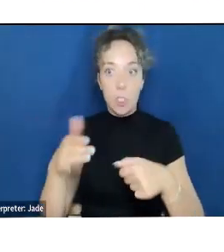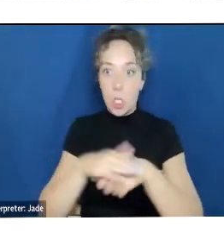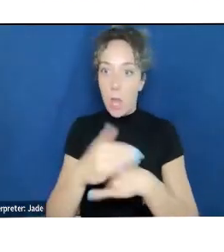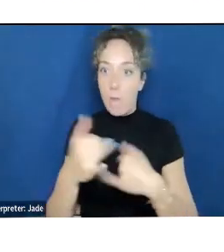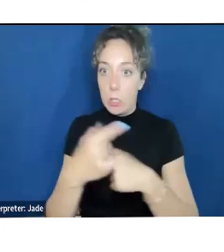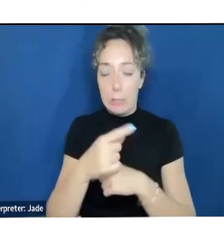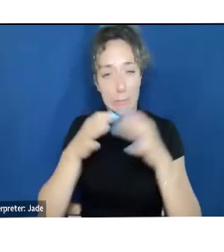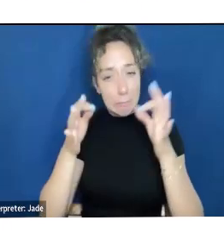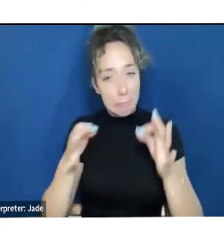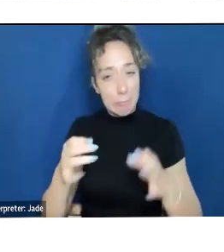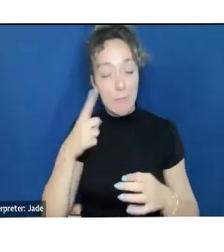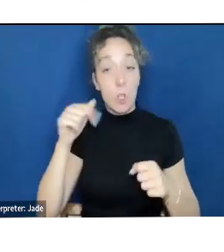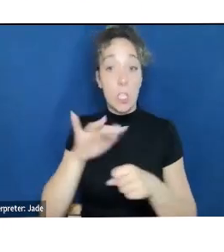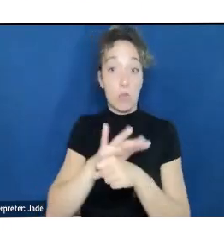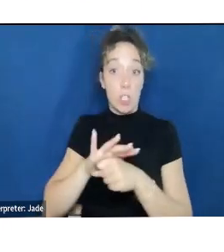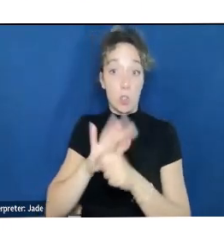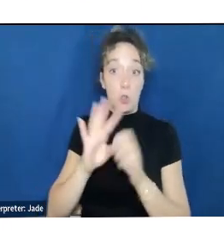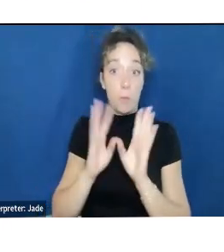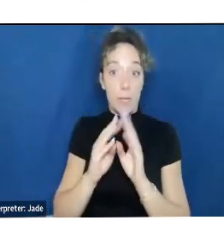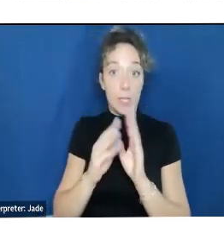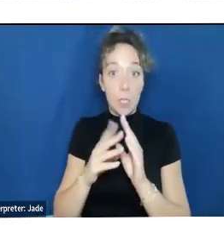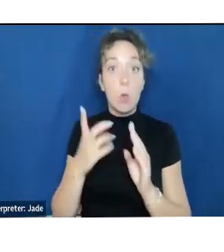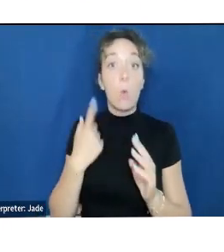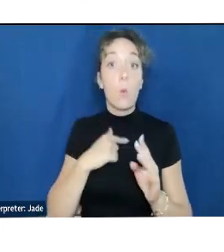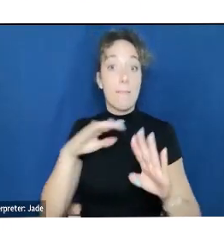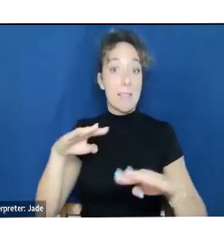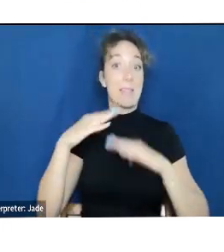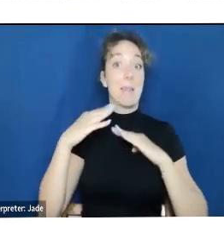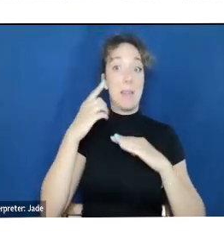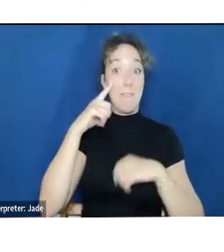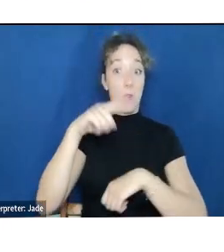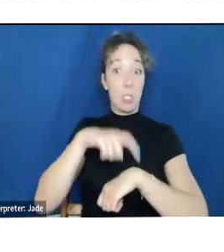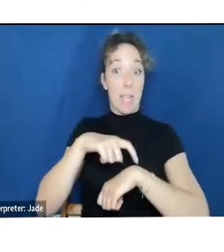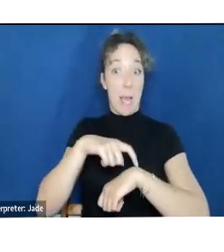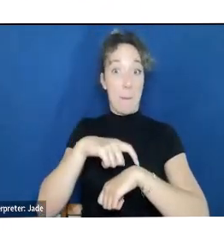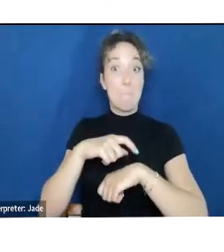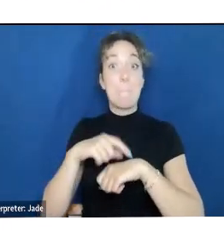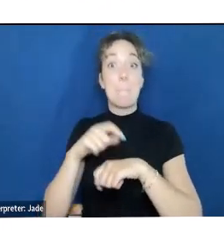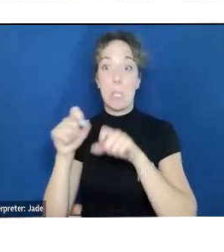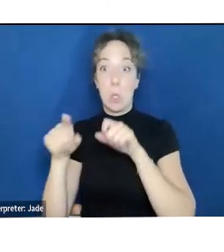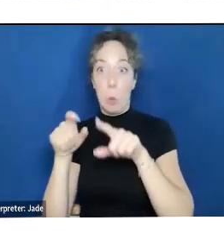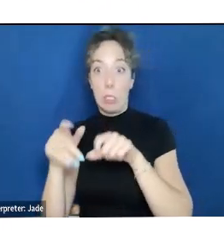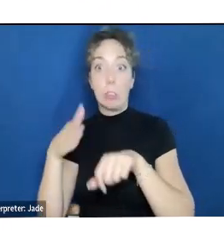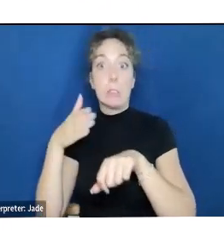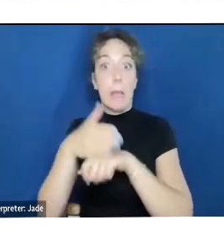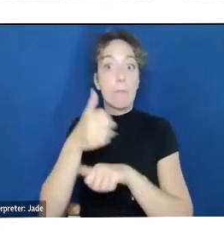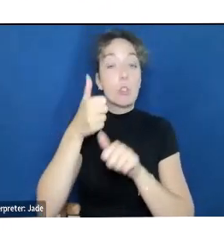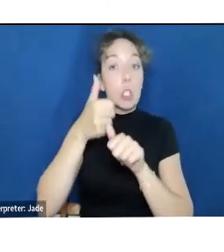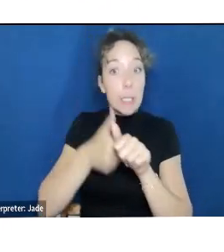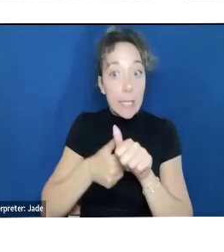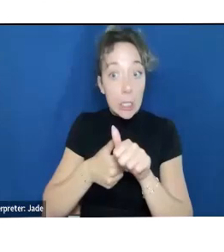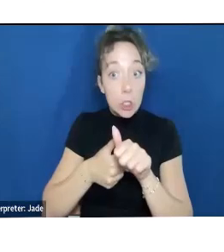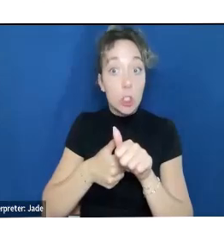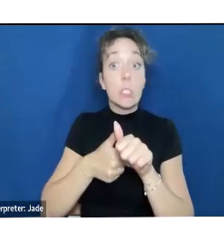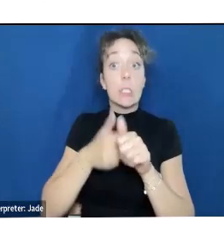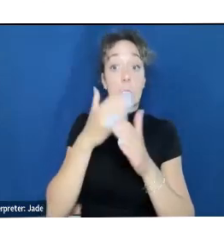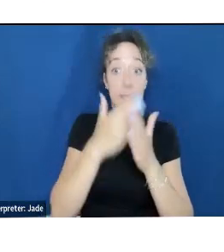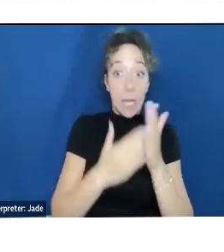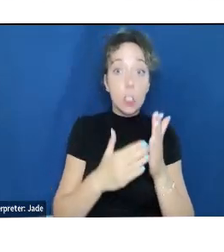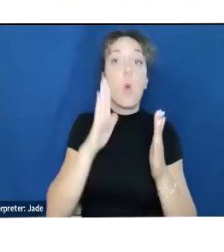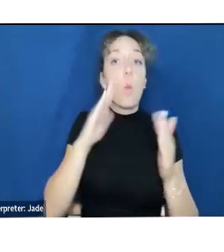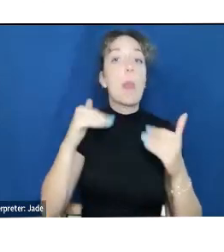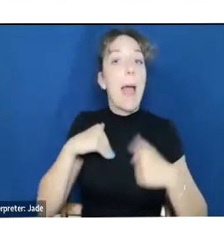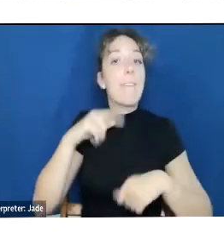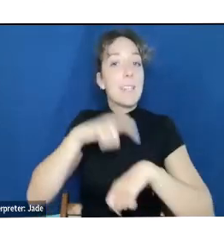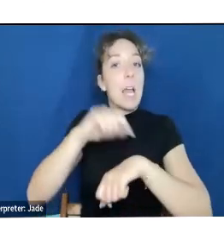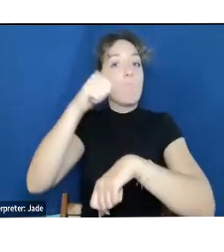this regional meeting, so we have been limited on time for questions after each section. Please feel